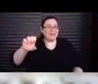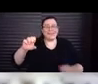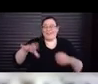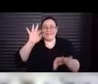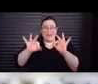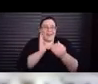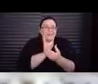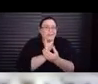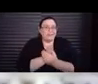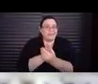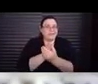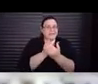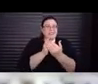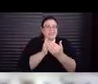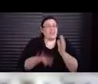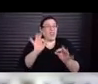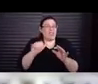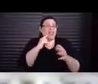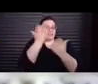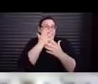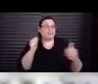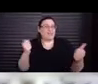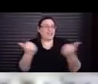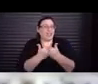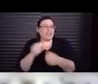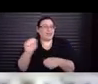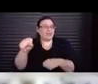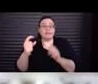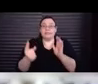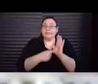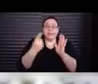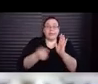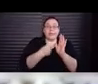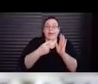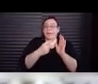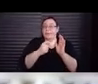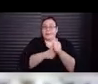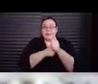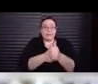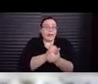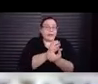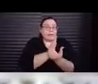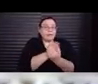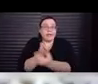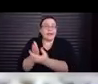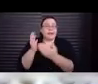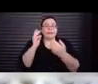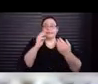have been truly a challenge. Sometimes it's just following records, following, you